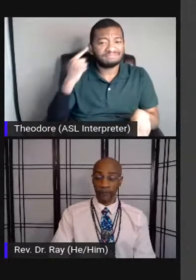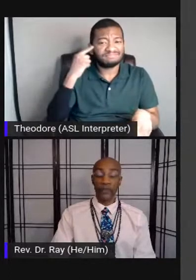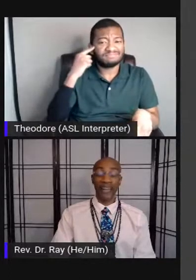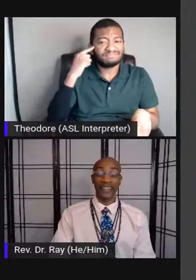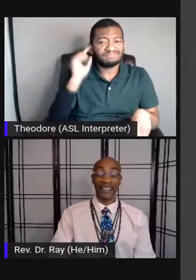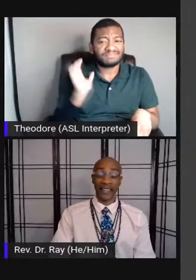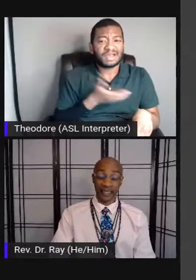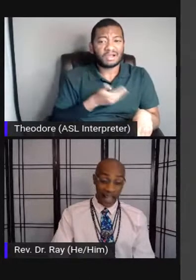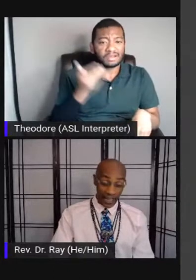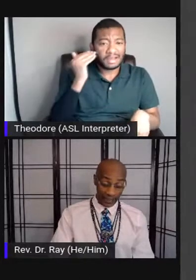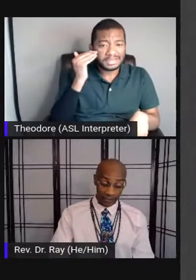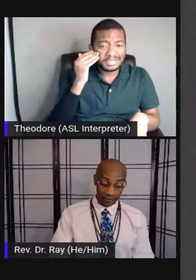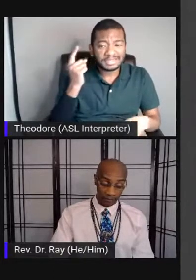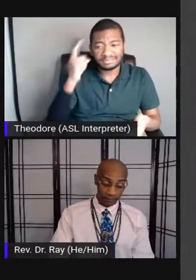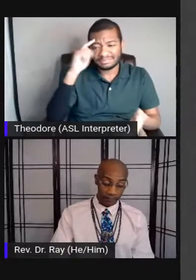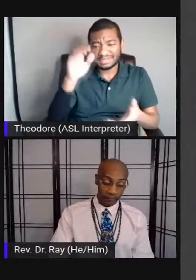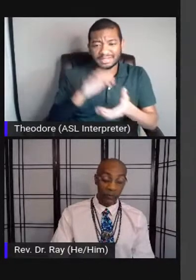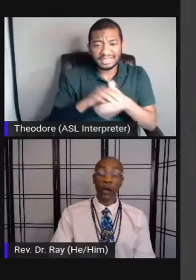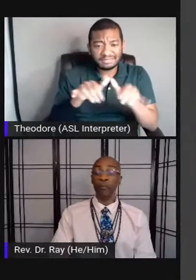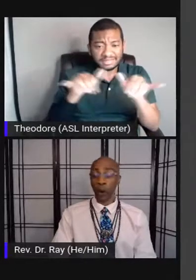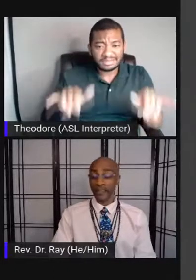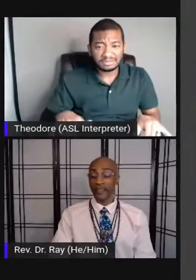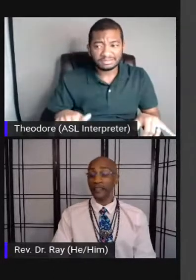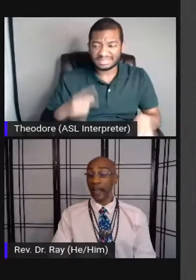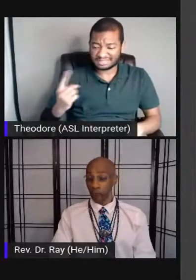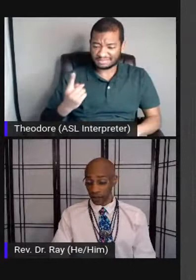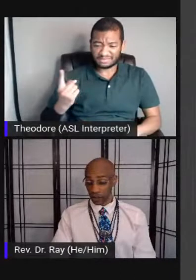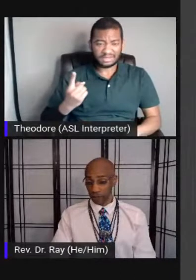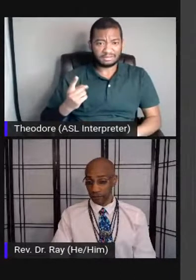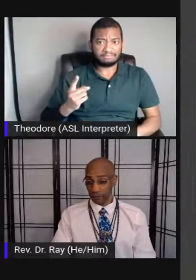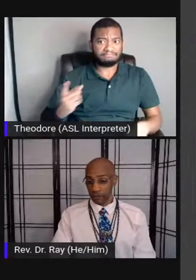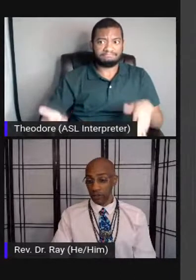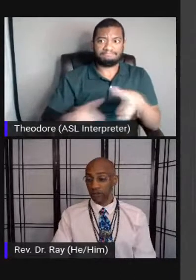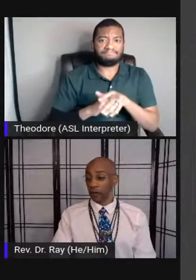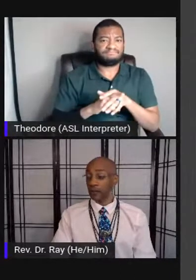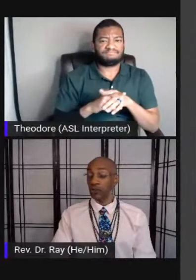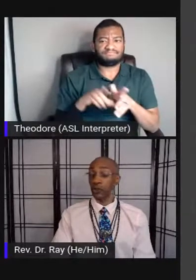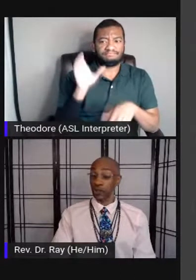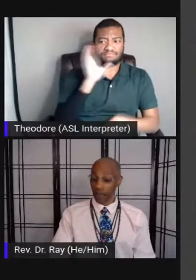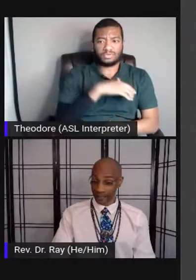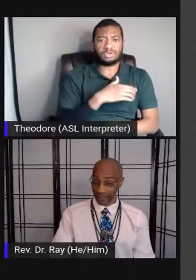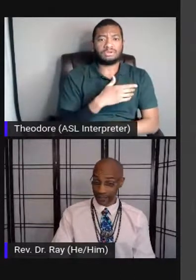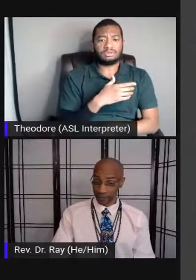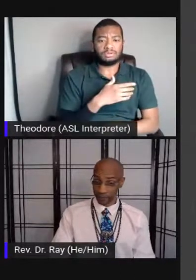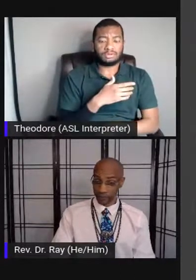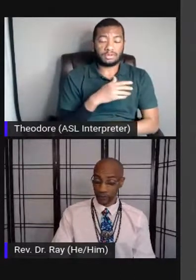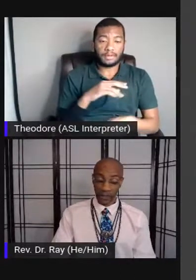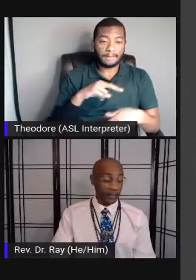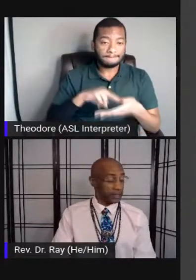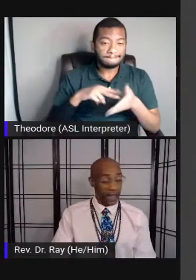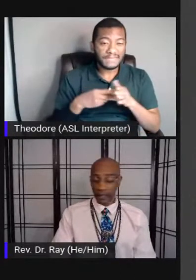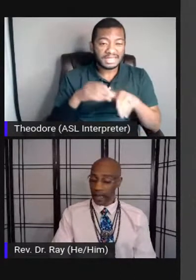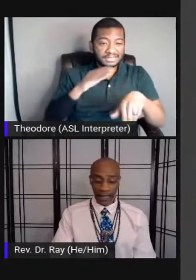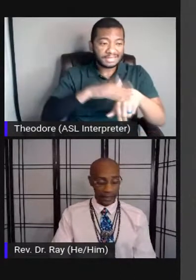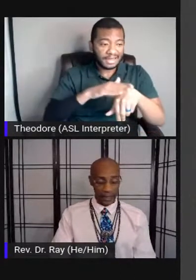on, and it is a sign pointing the direction for us to address it. It